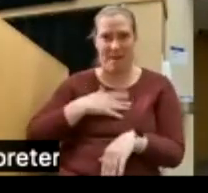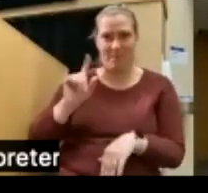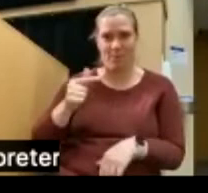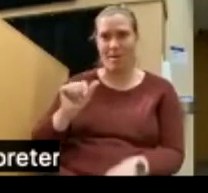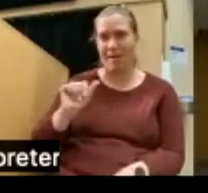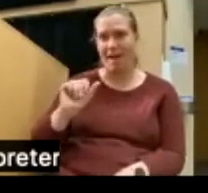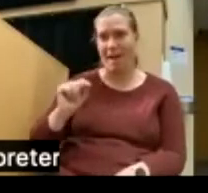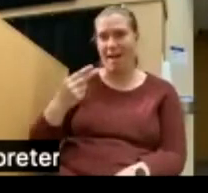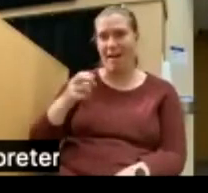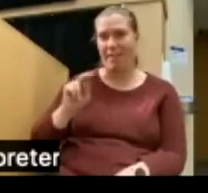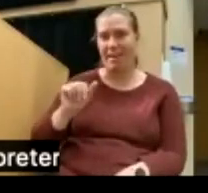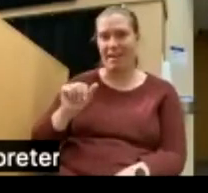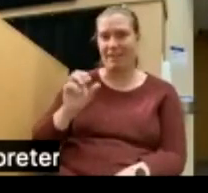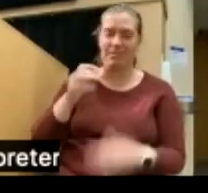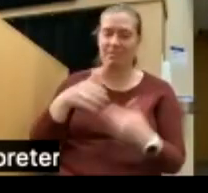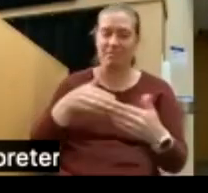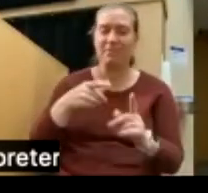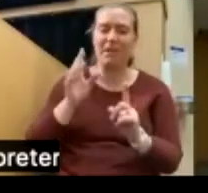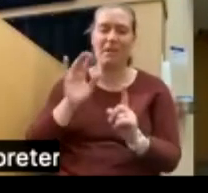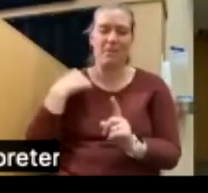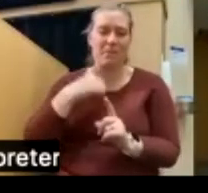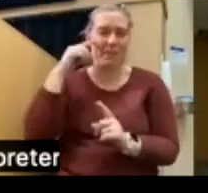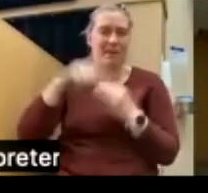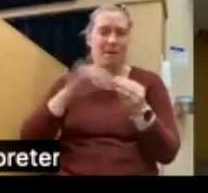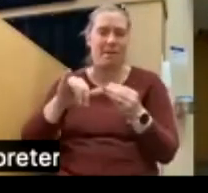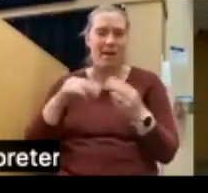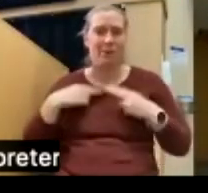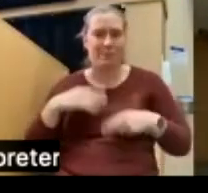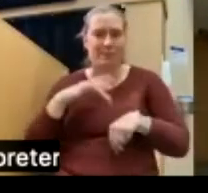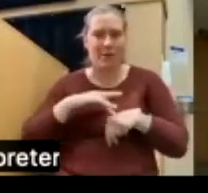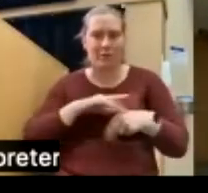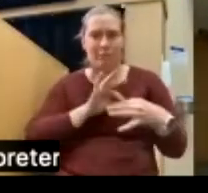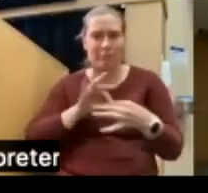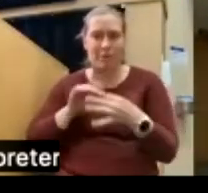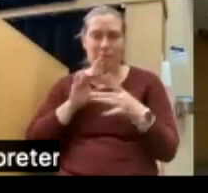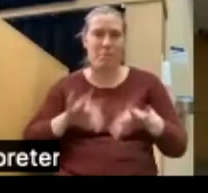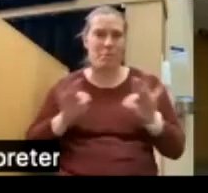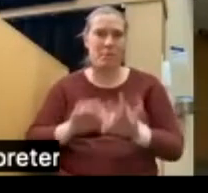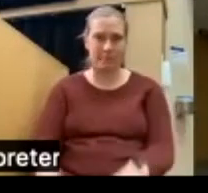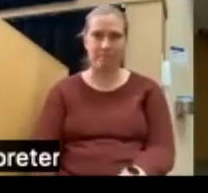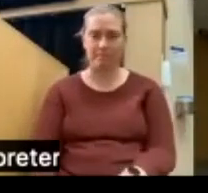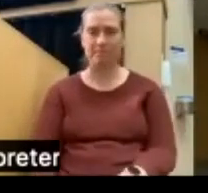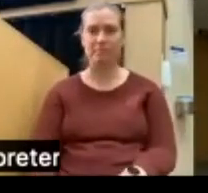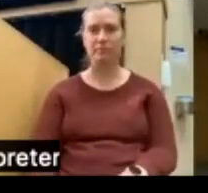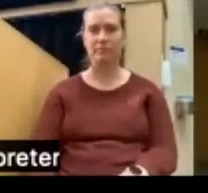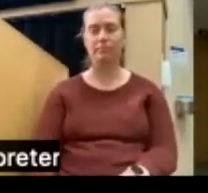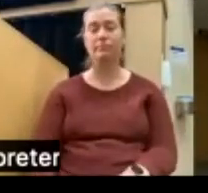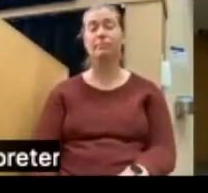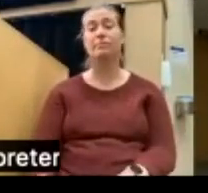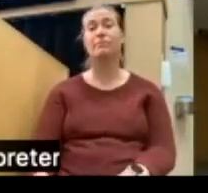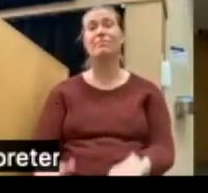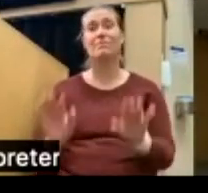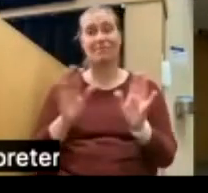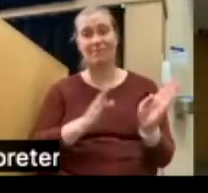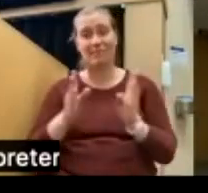Anyhow, so we're going to continue to think about that and all the different ways it comes together. The other big area to think about is work.